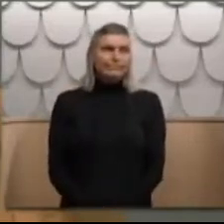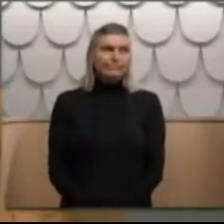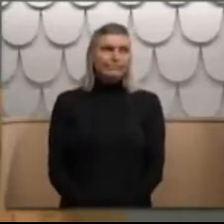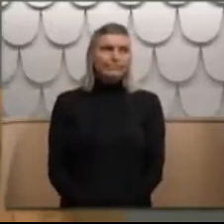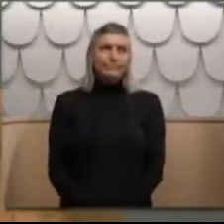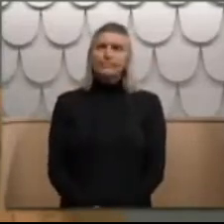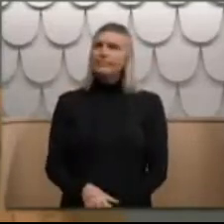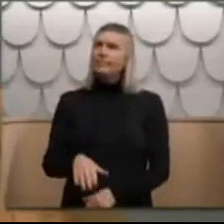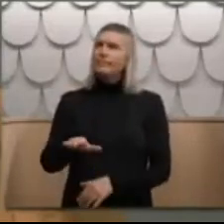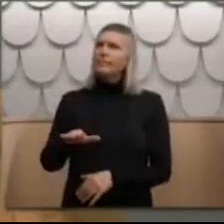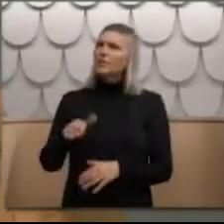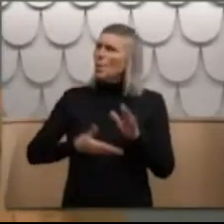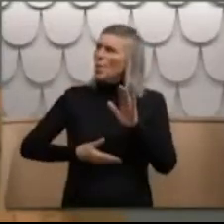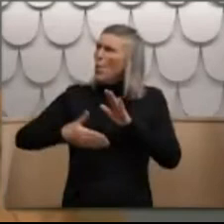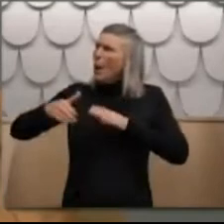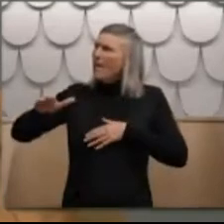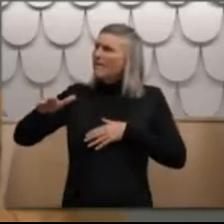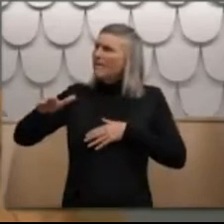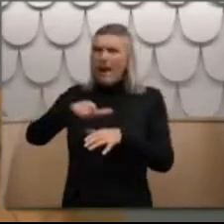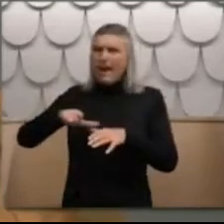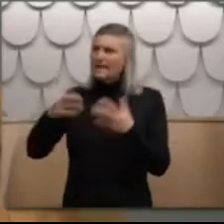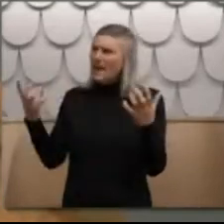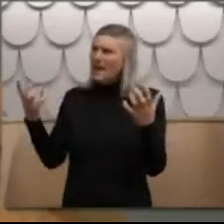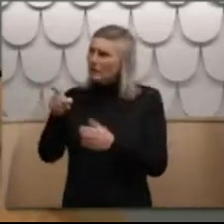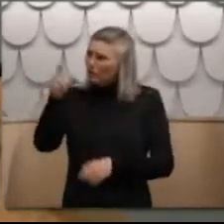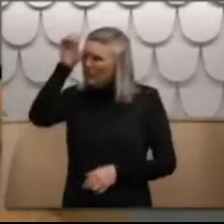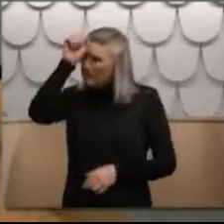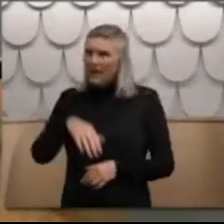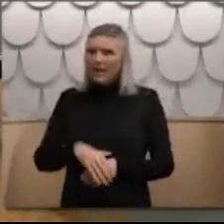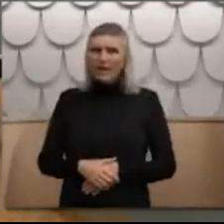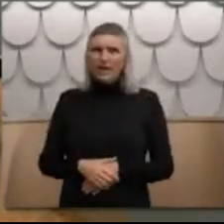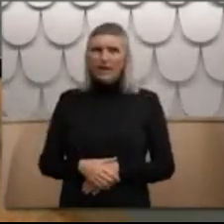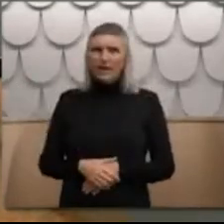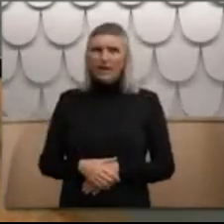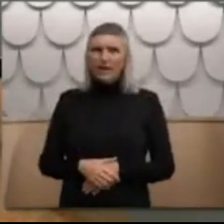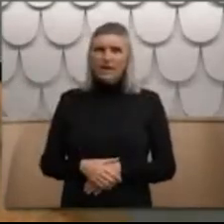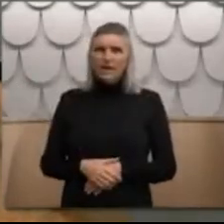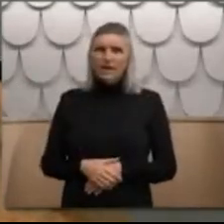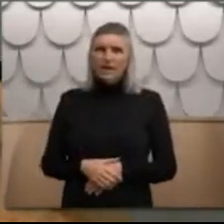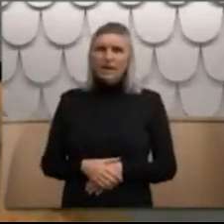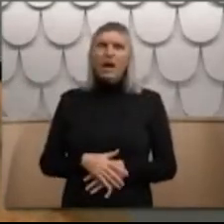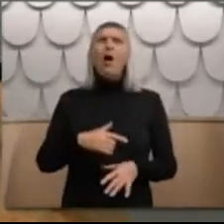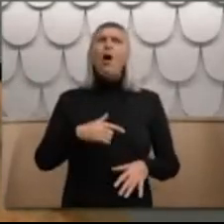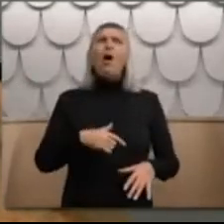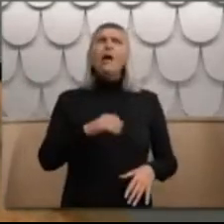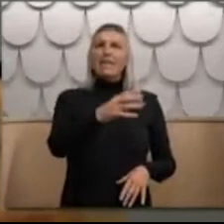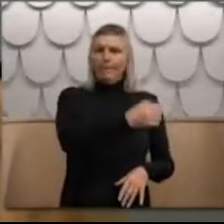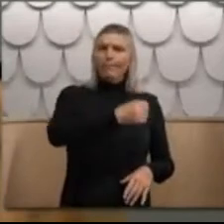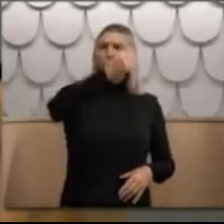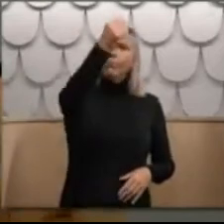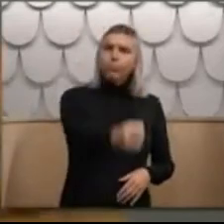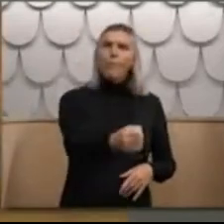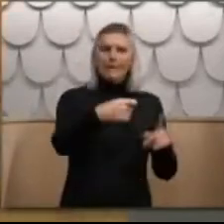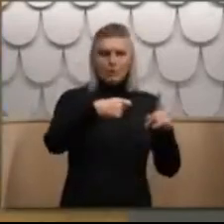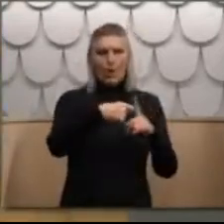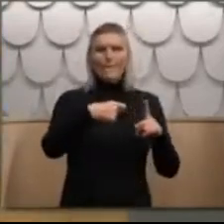Do you remember how you left Lake Alice? You wanna go put that put in Kimberley. They put